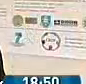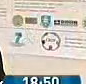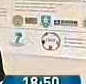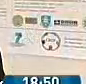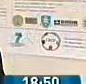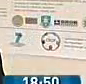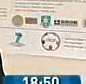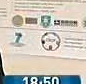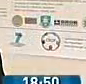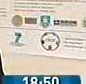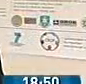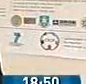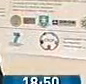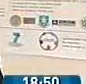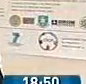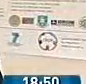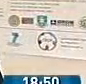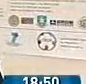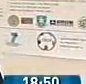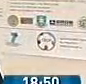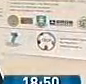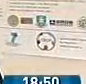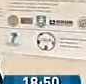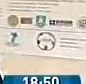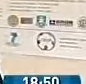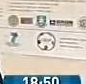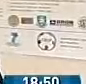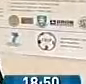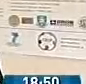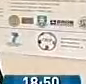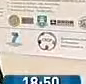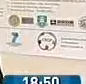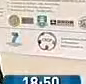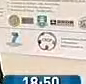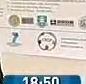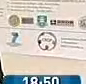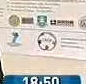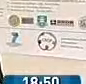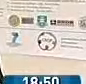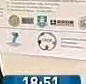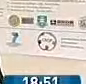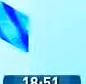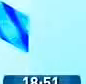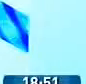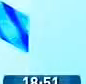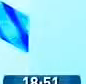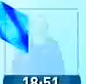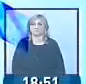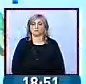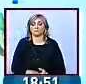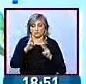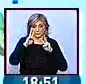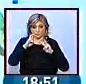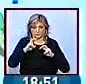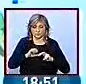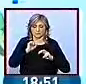we do with industry, which is more short, medium-term. So yes, taking on very exciting opportunities is very good for us. A investigação